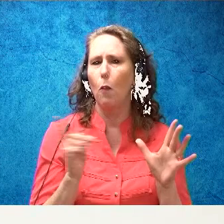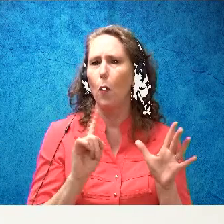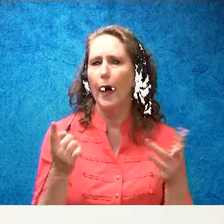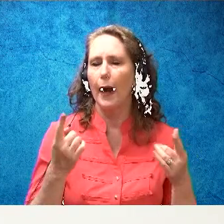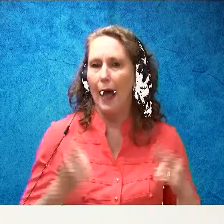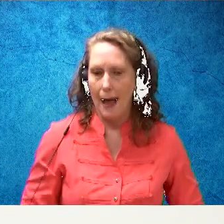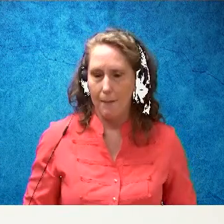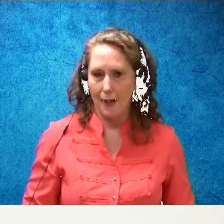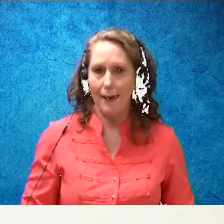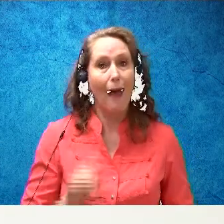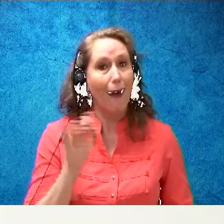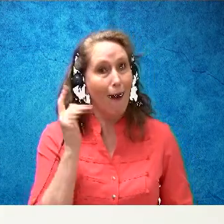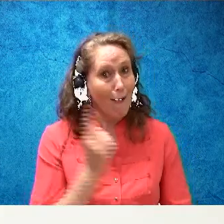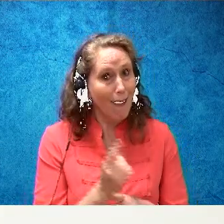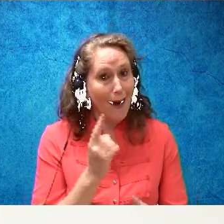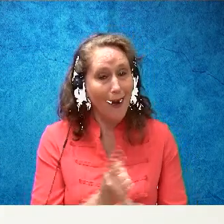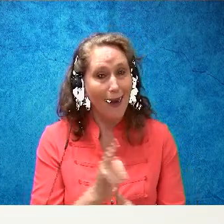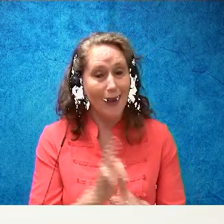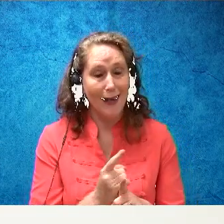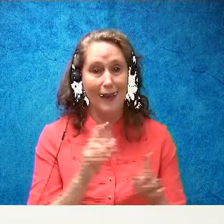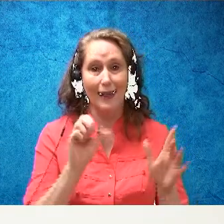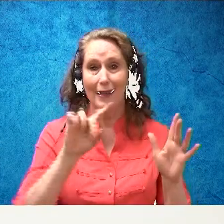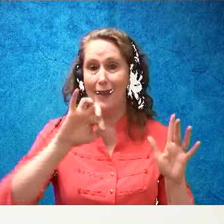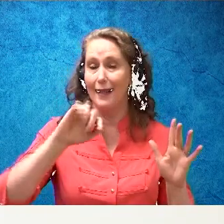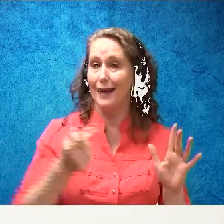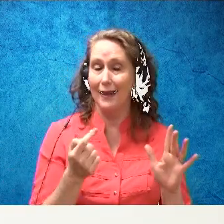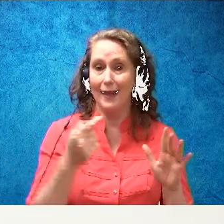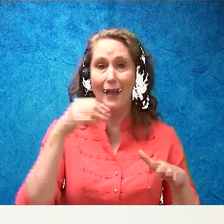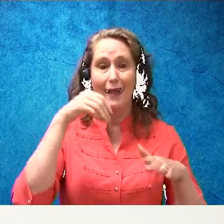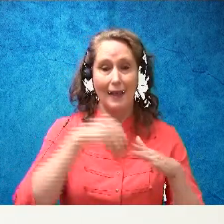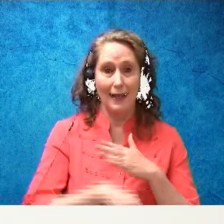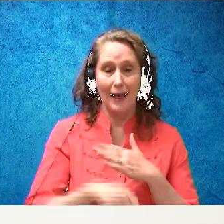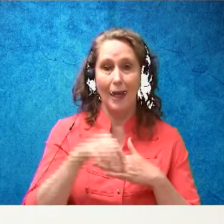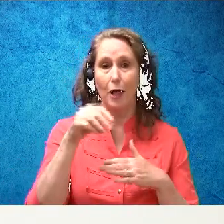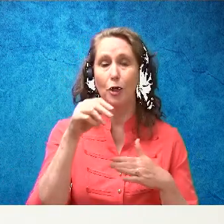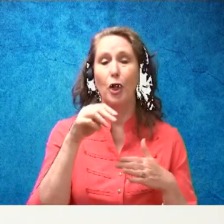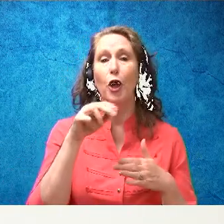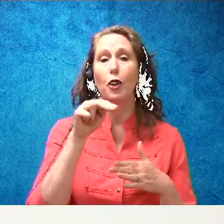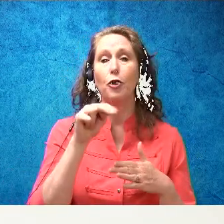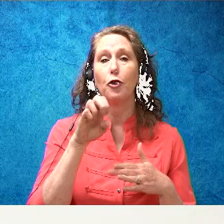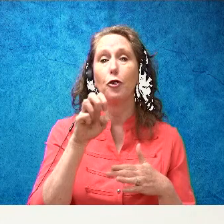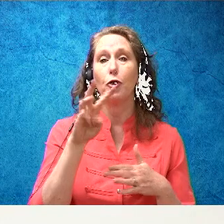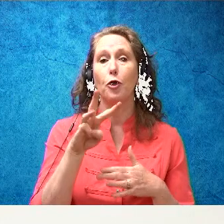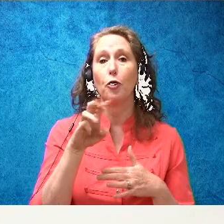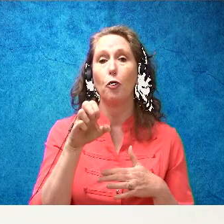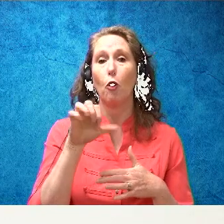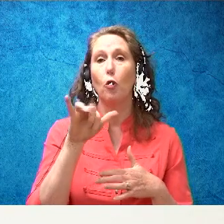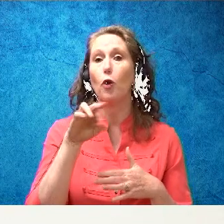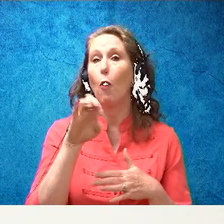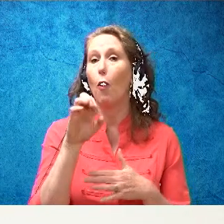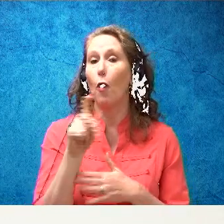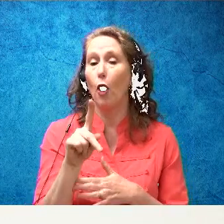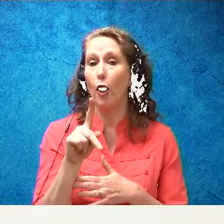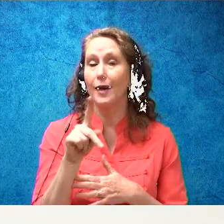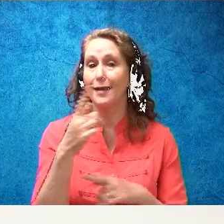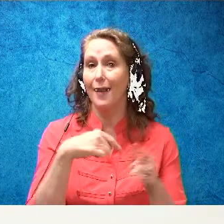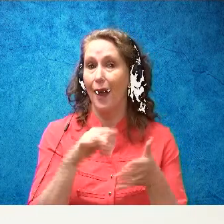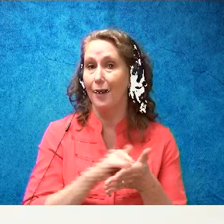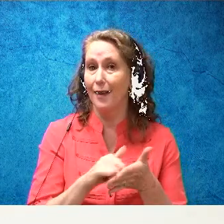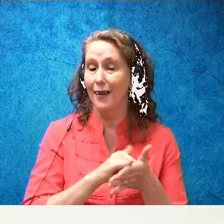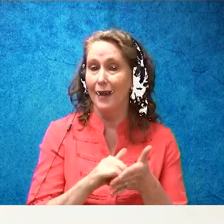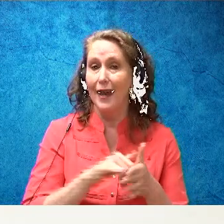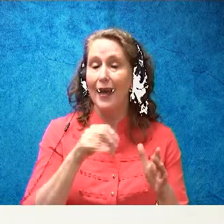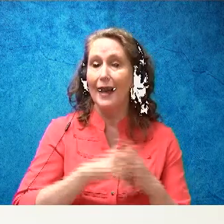Okay, that's exactly right. So the setting of our story was in New York. That's where it took place, in a laundromat.